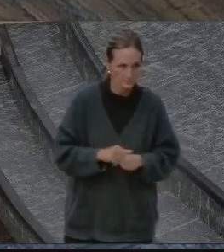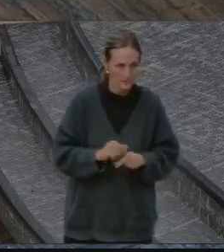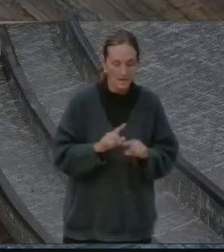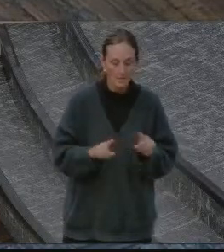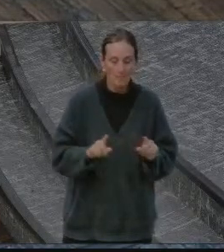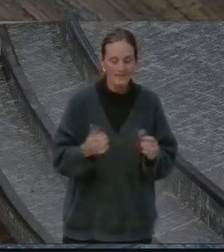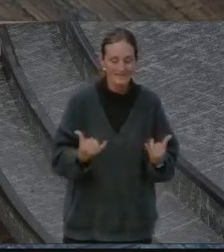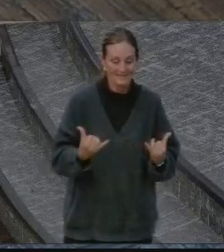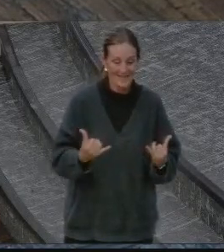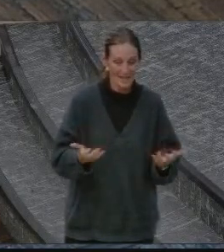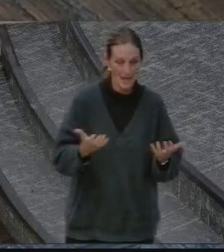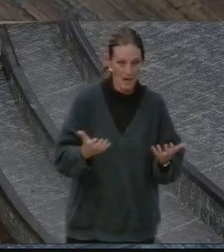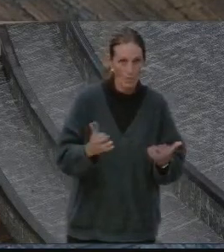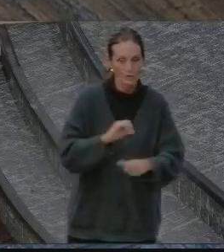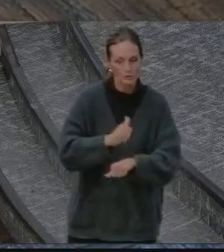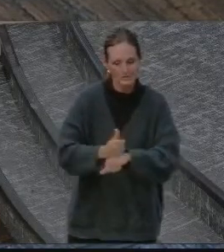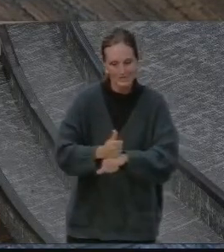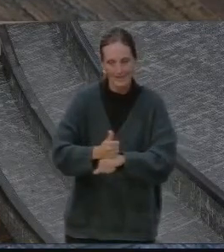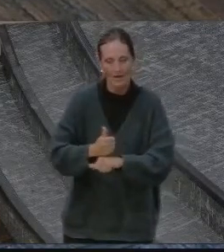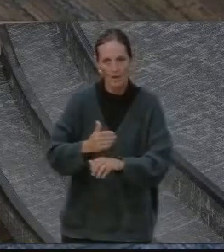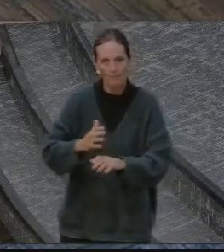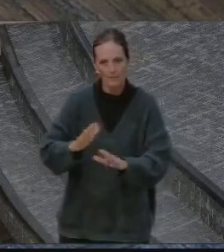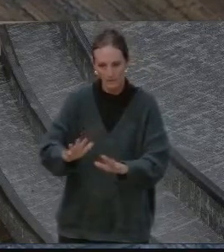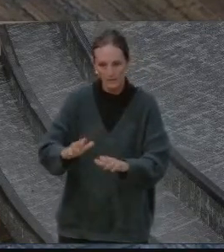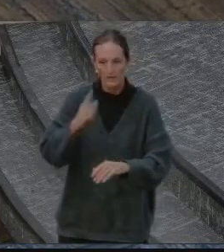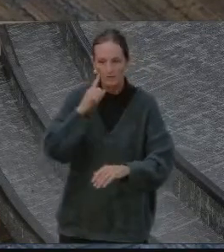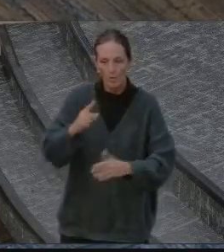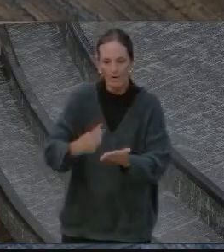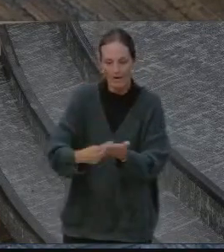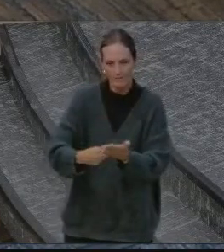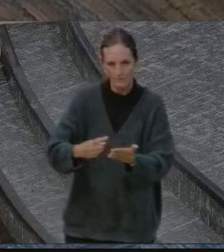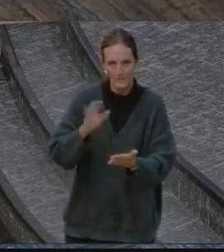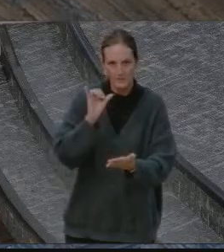set the table for a conversation that would be ongoing.